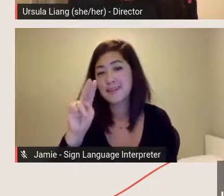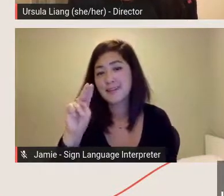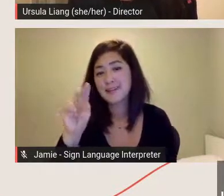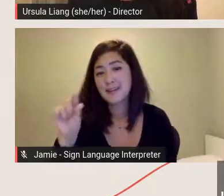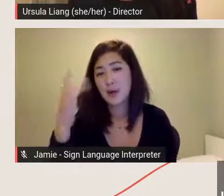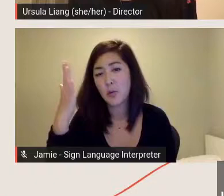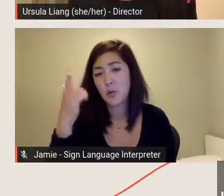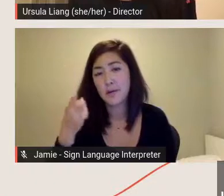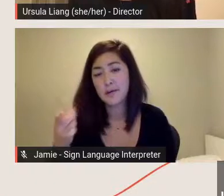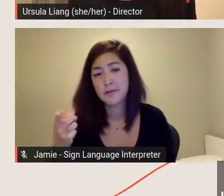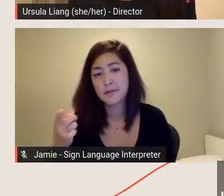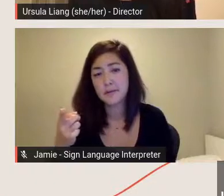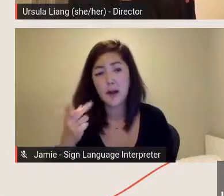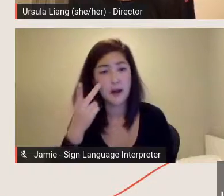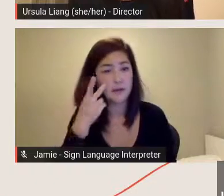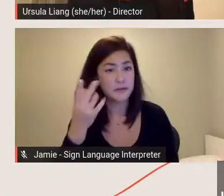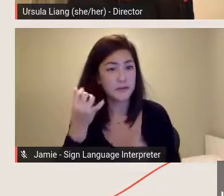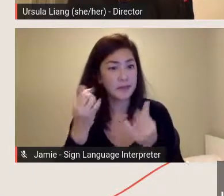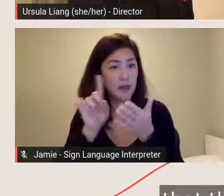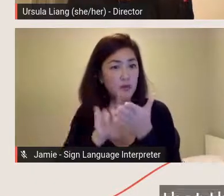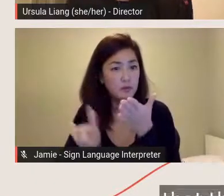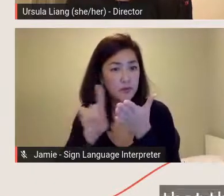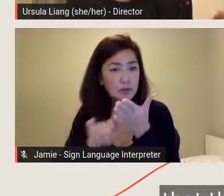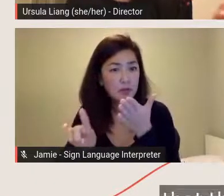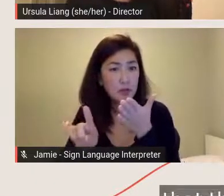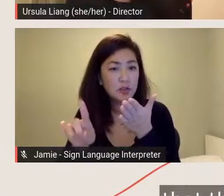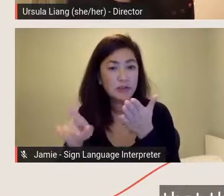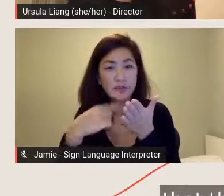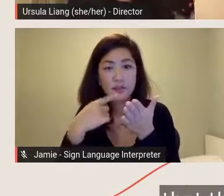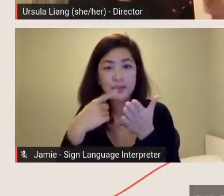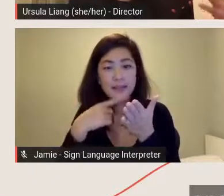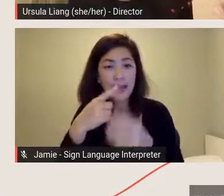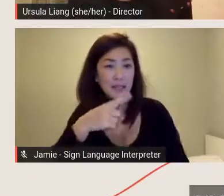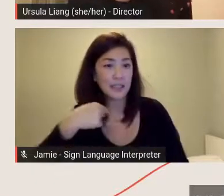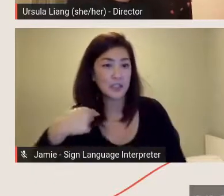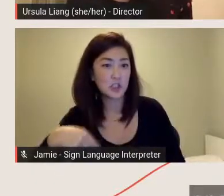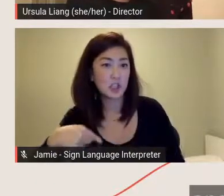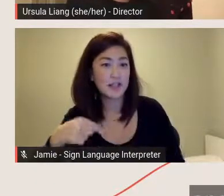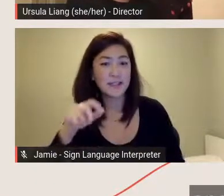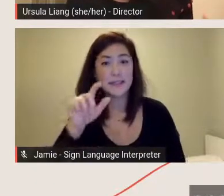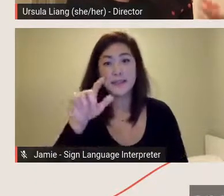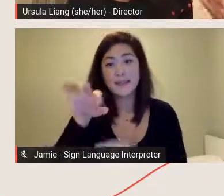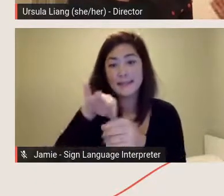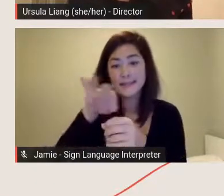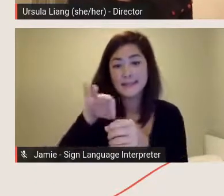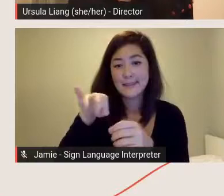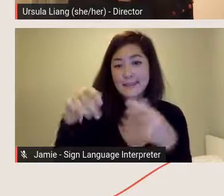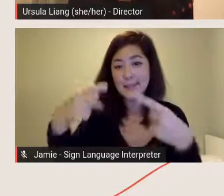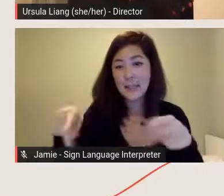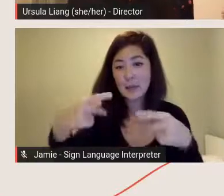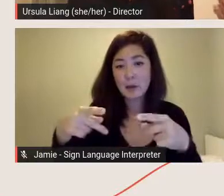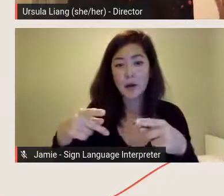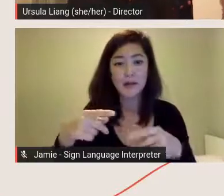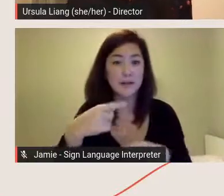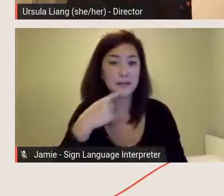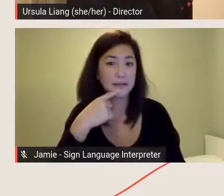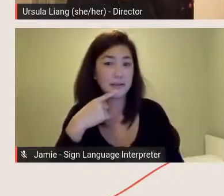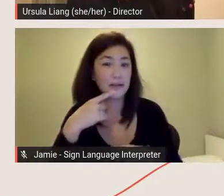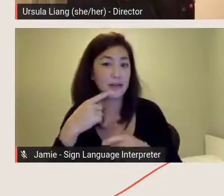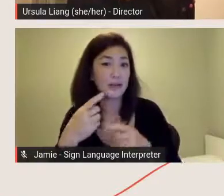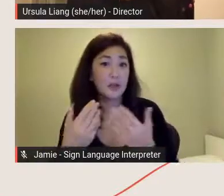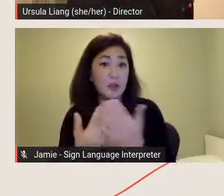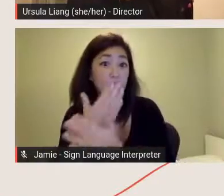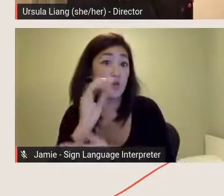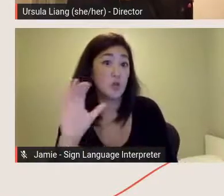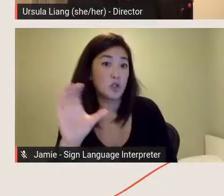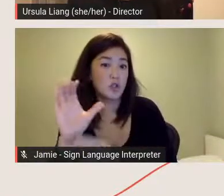seen like research being done now on things like that they're calling the Chinese Tea Party, and sort of the rise of conservatism and the rise of all these